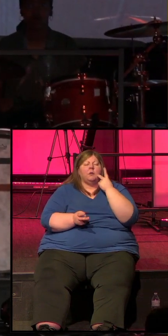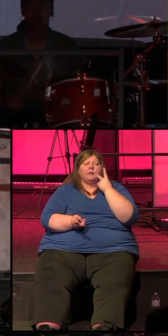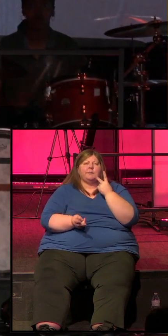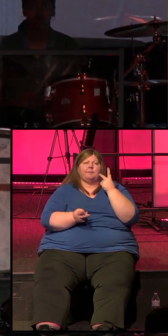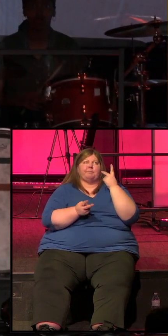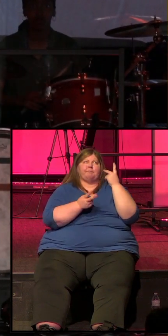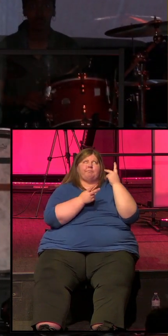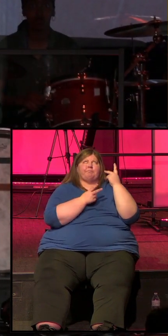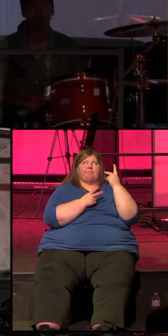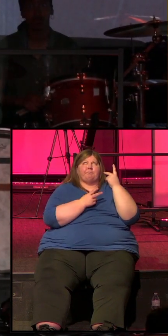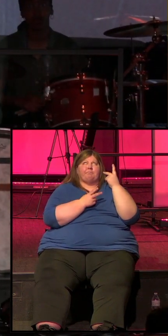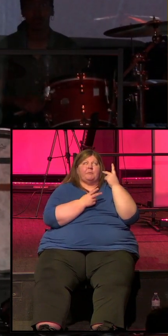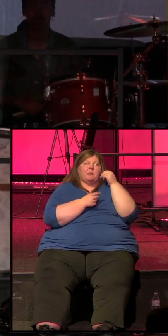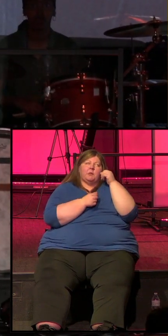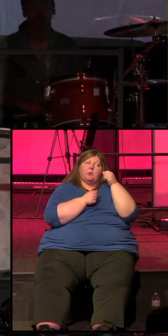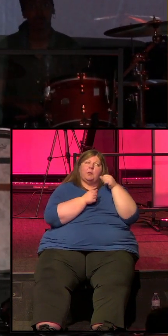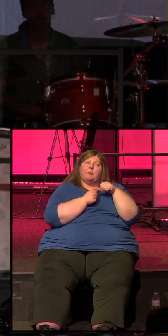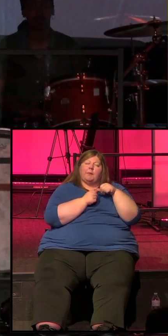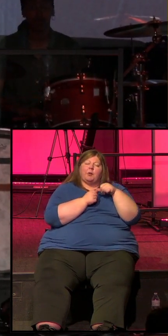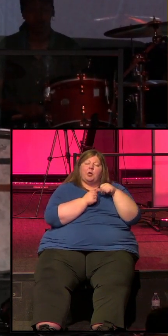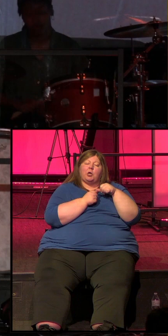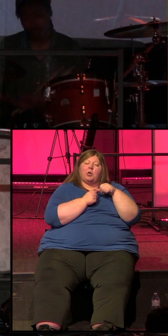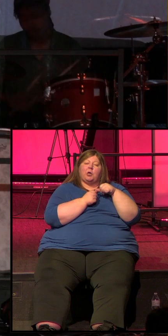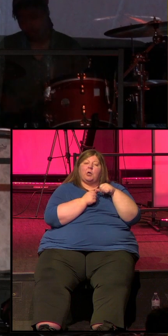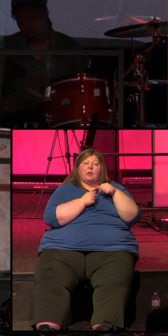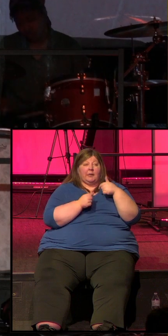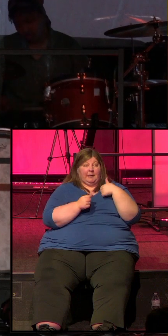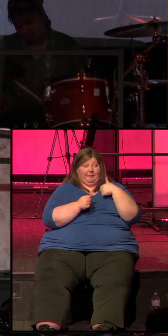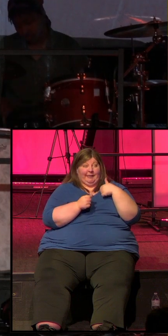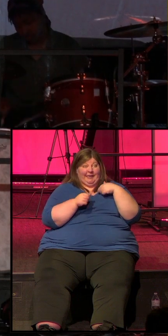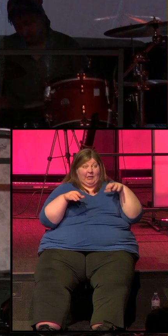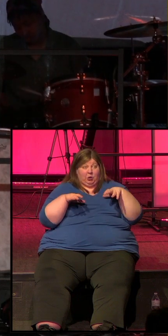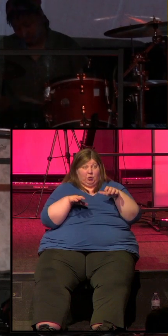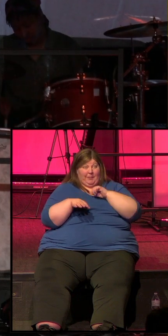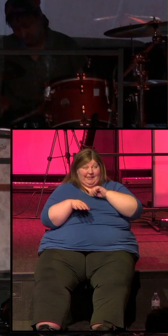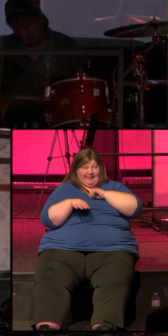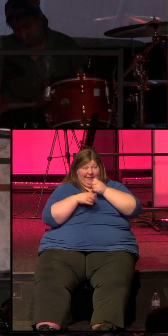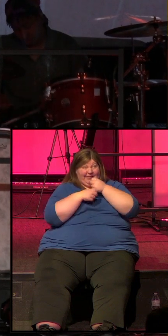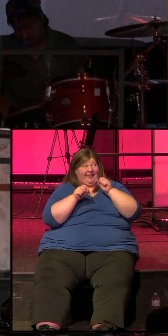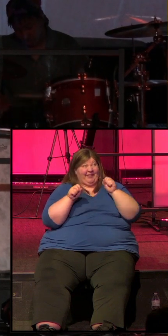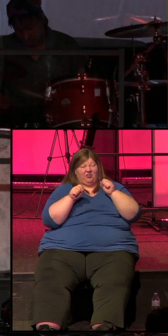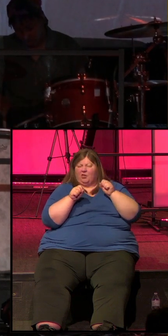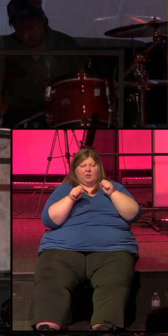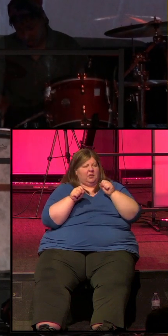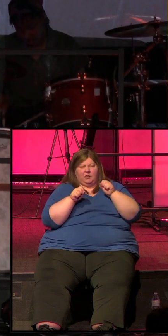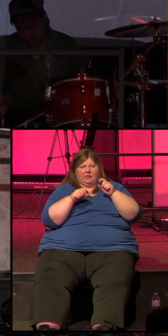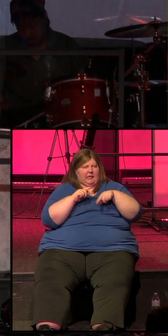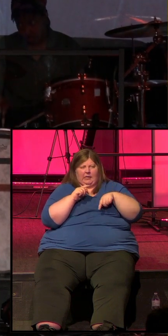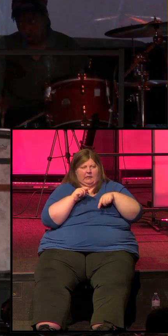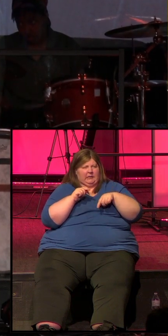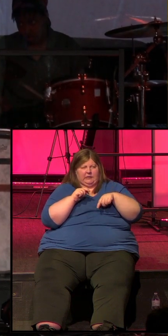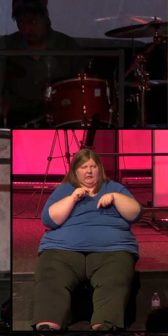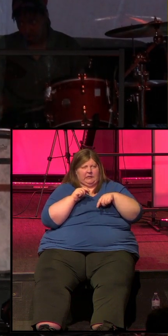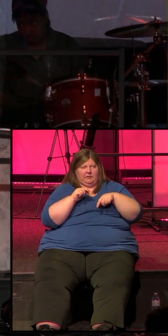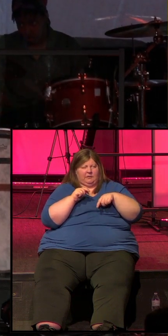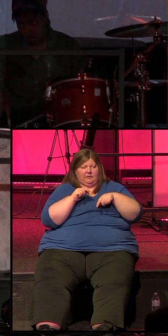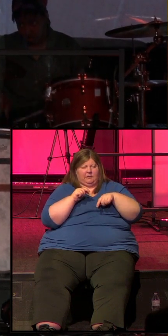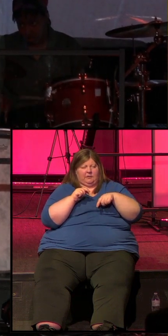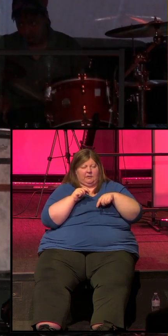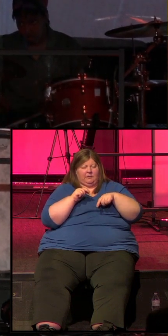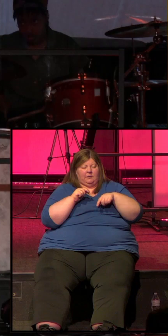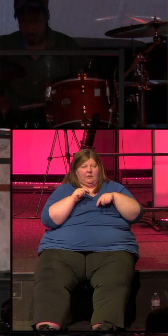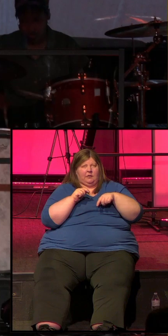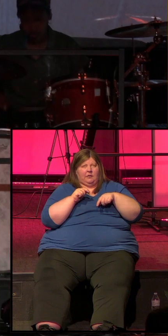of remembering I contribute nothing to my own salvation. In fact, what I do bring is everything that